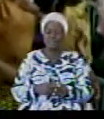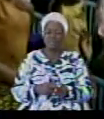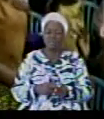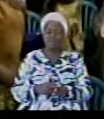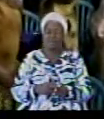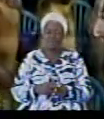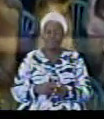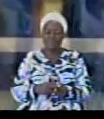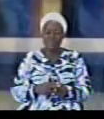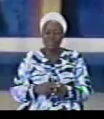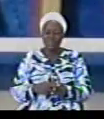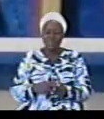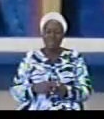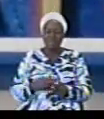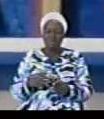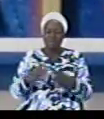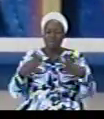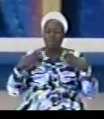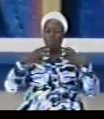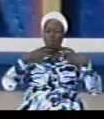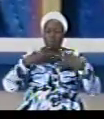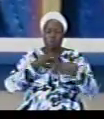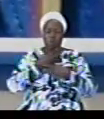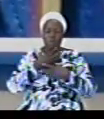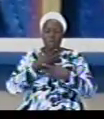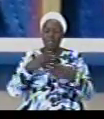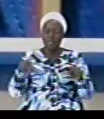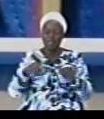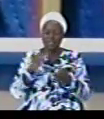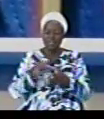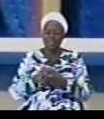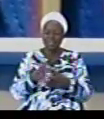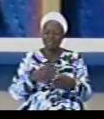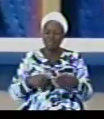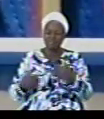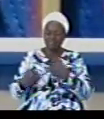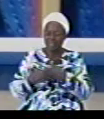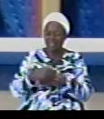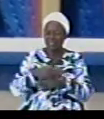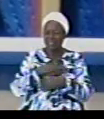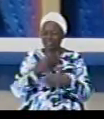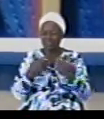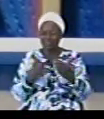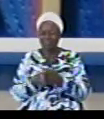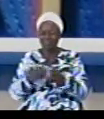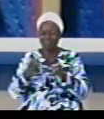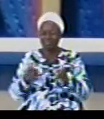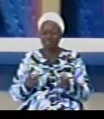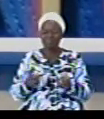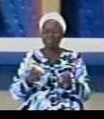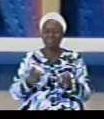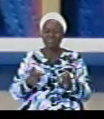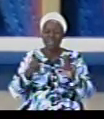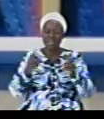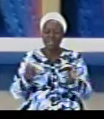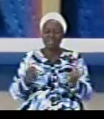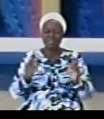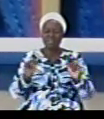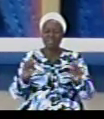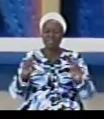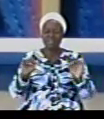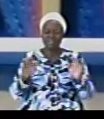Goiter, hunchback, elephantiasis, hernia, fibroid, I